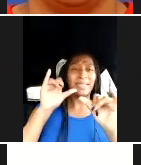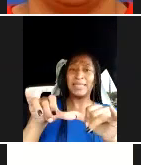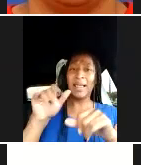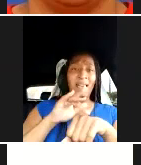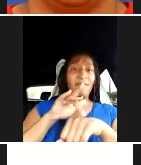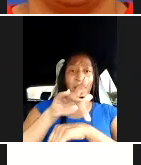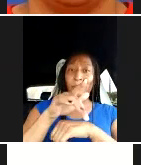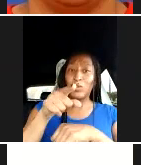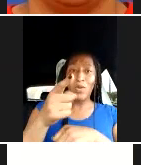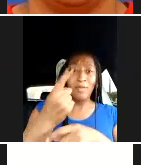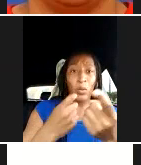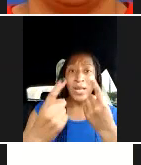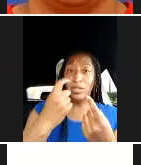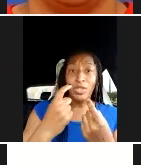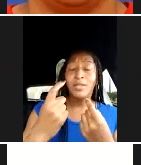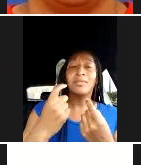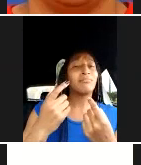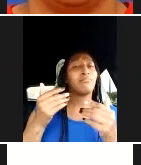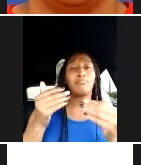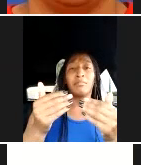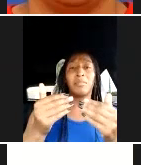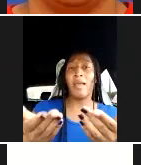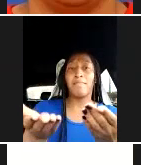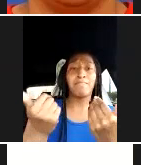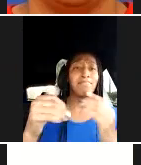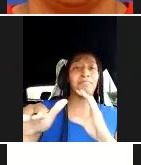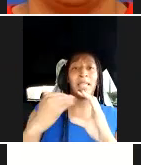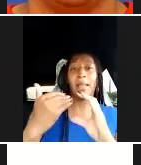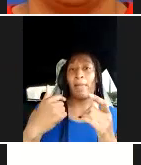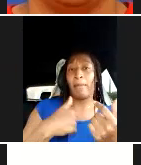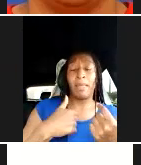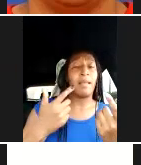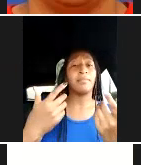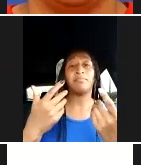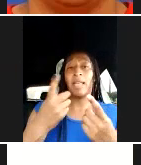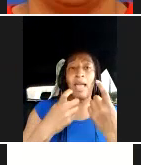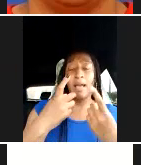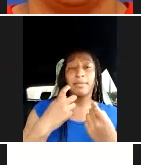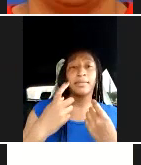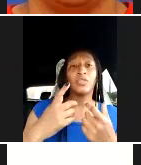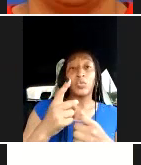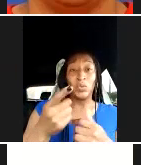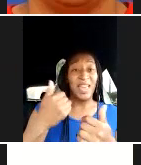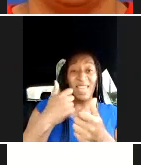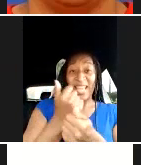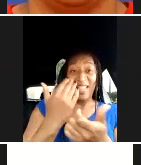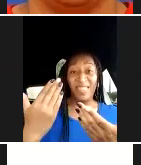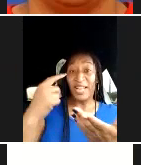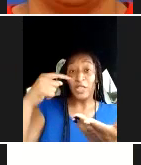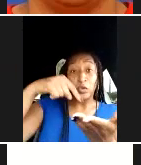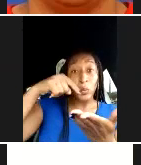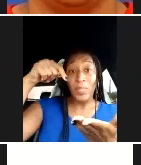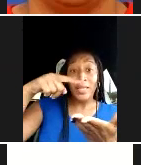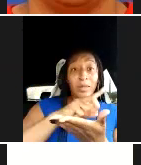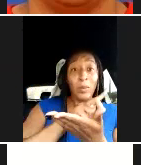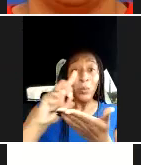that's on your plate for this week and anything that's on your plate for next week, you'll have to email me and set up an appointment